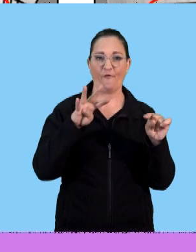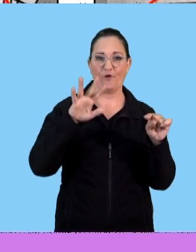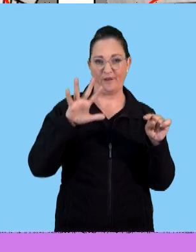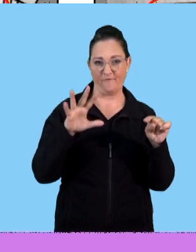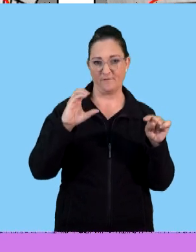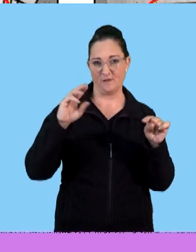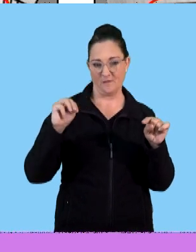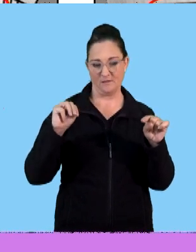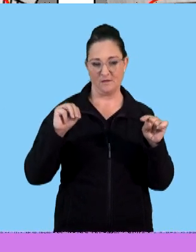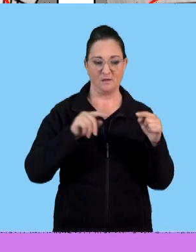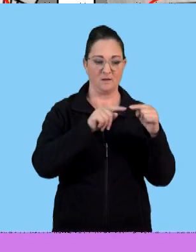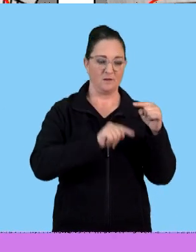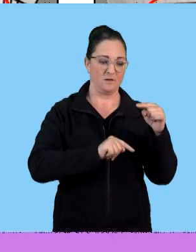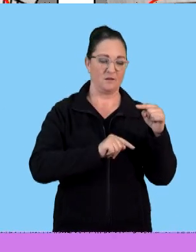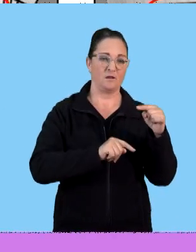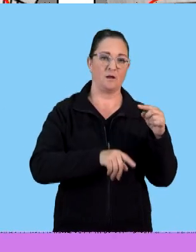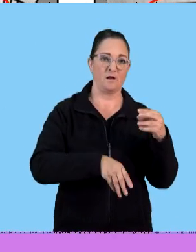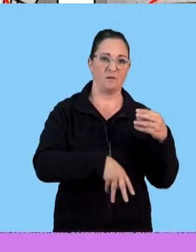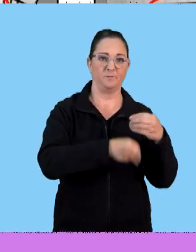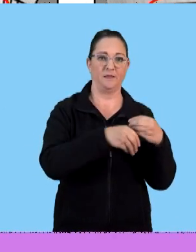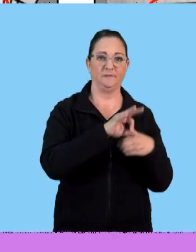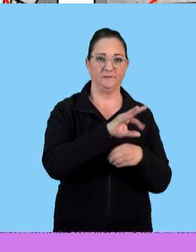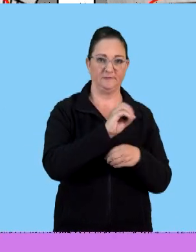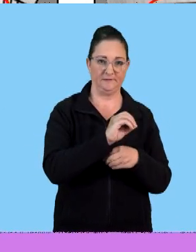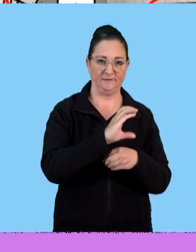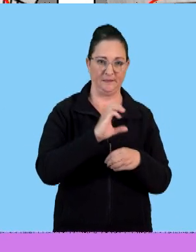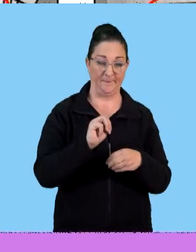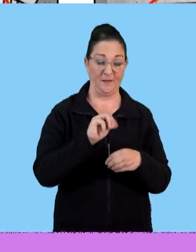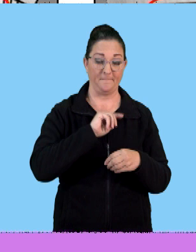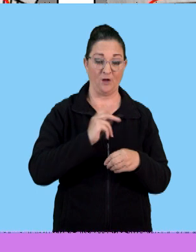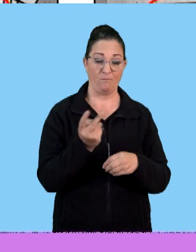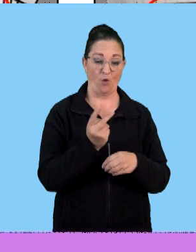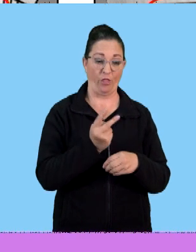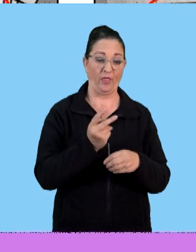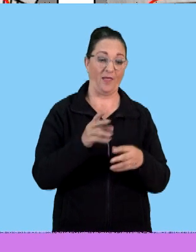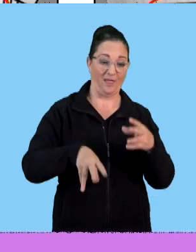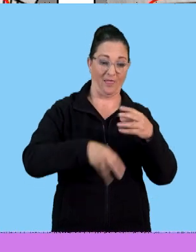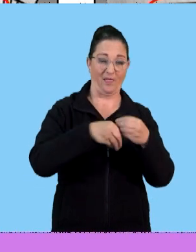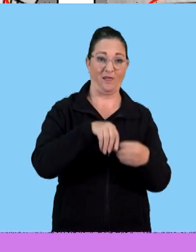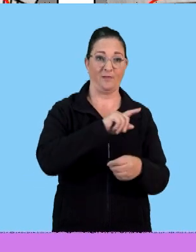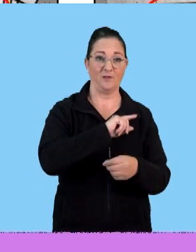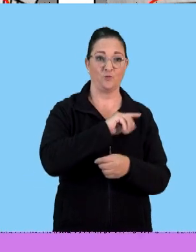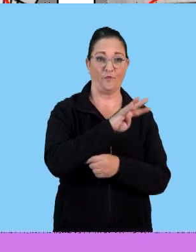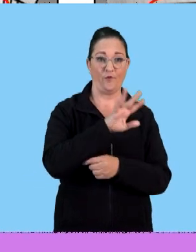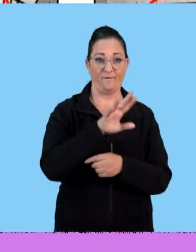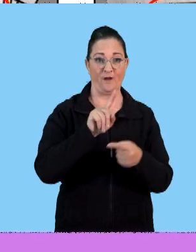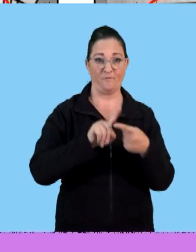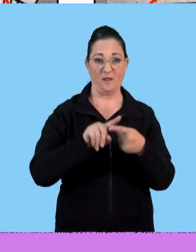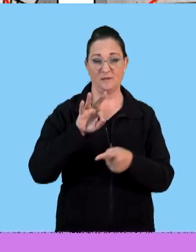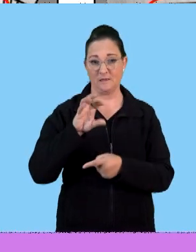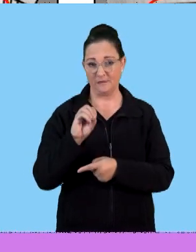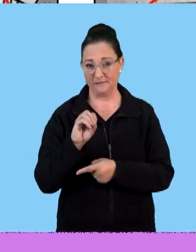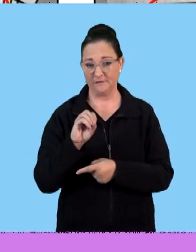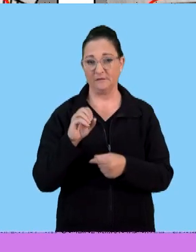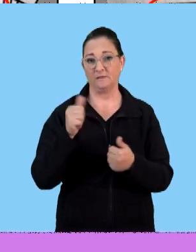is 45 centimeters. I substitute the breadth, which is 30 centimeters, into my formula. I've added, by simplifying,